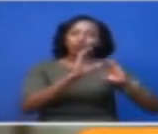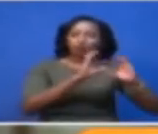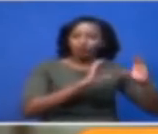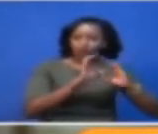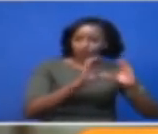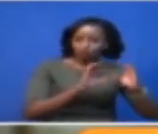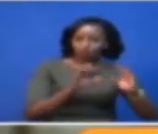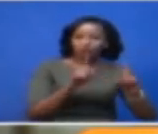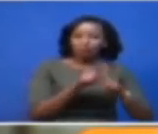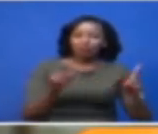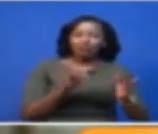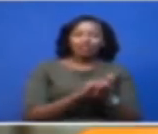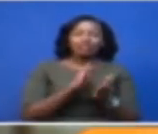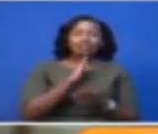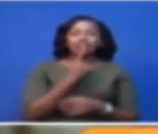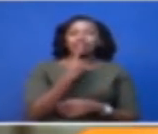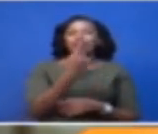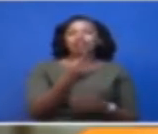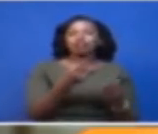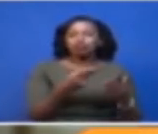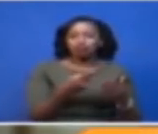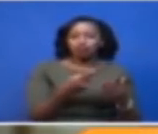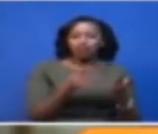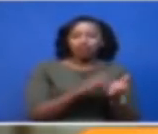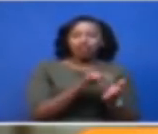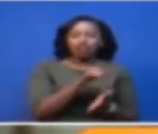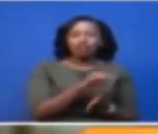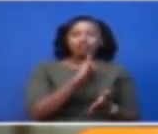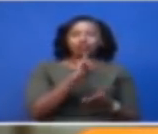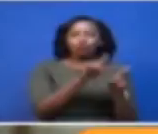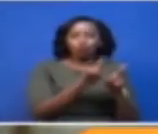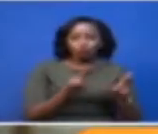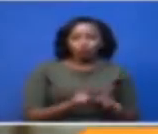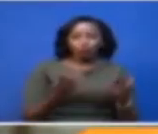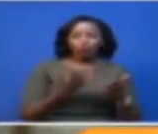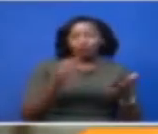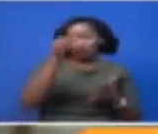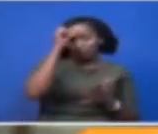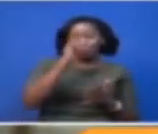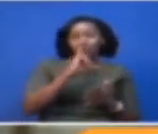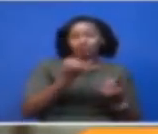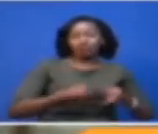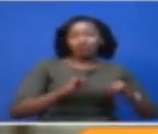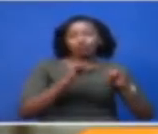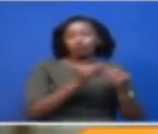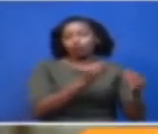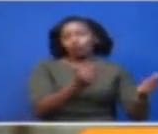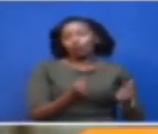But it's telling that maybe this is also a government's way of understanding that something has to give.